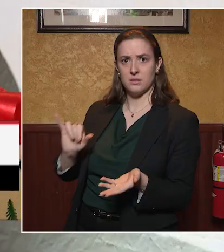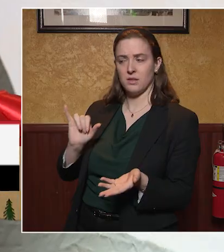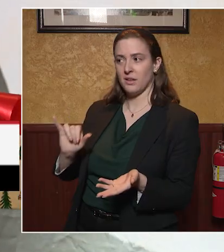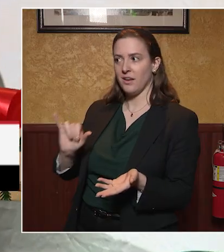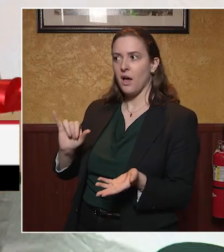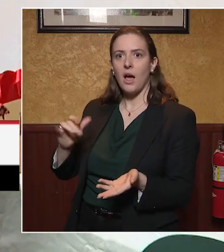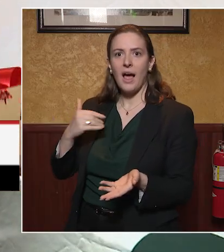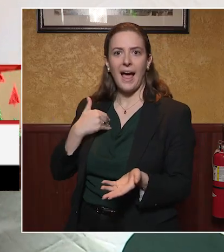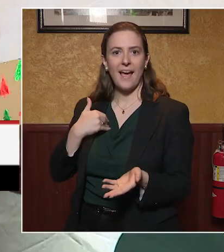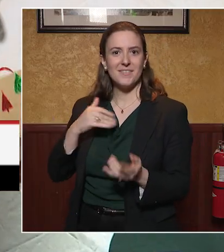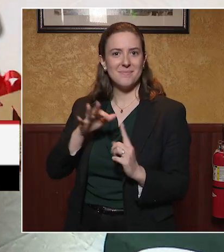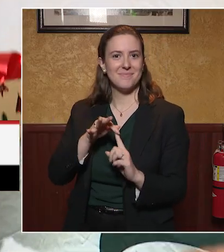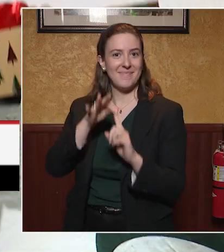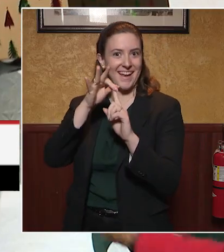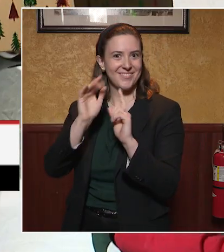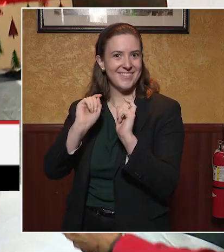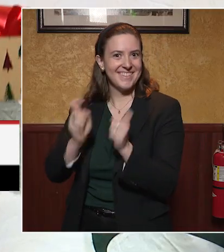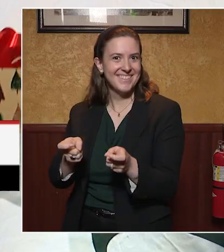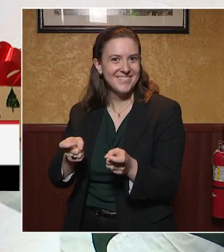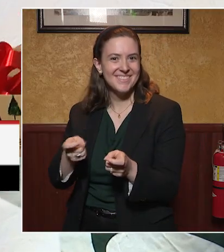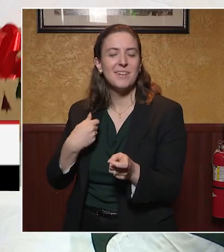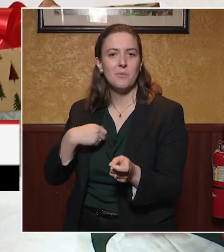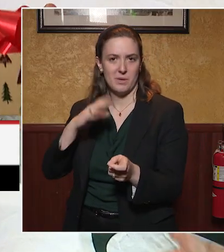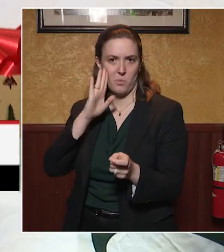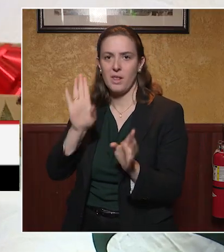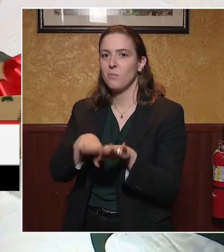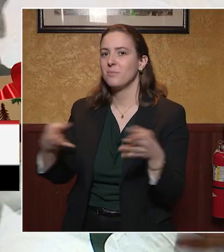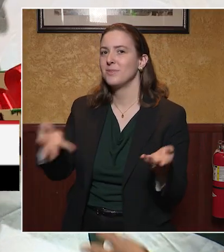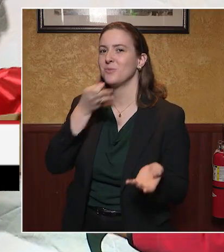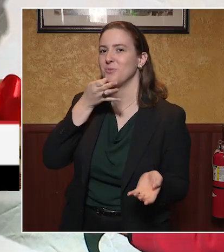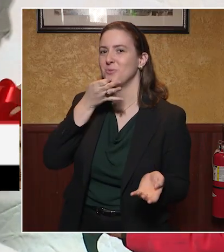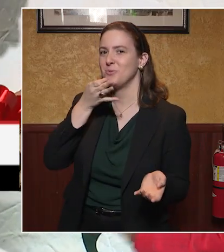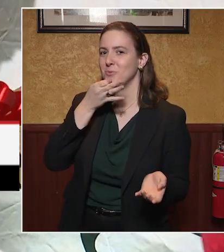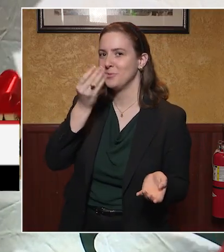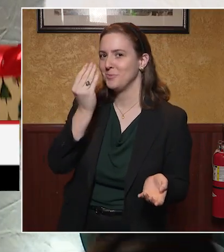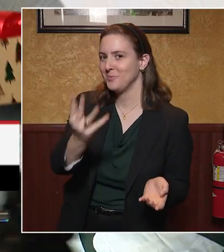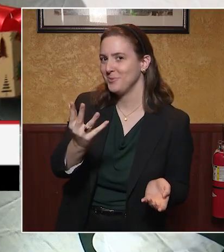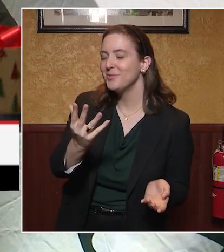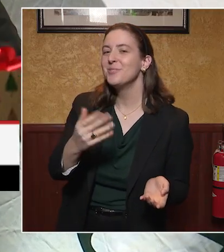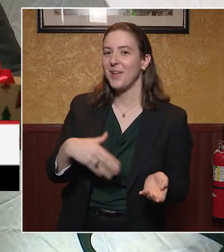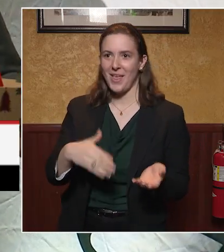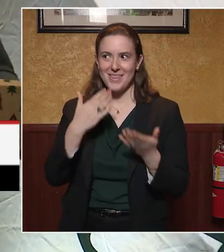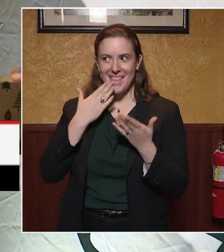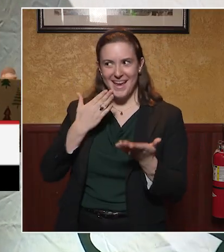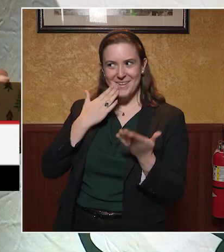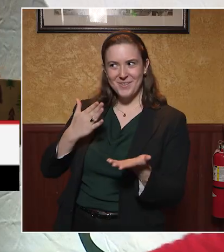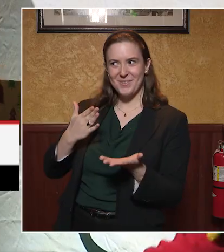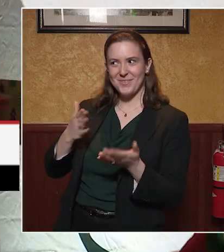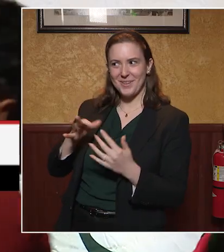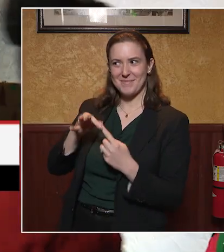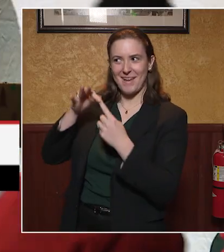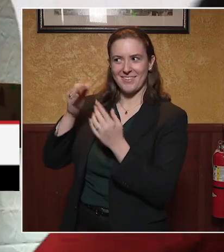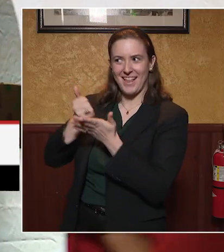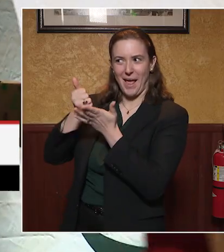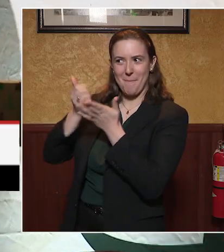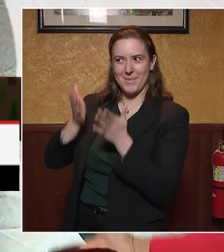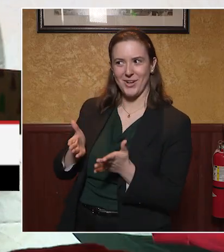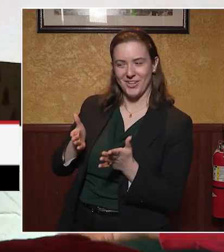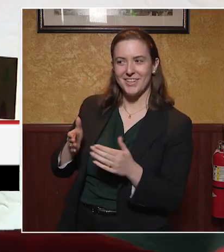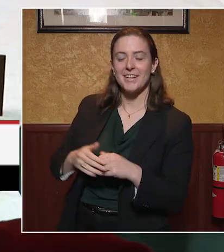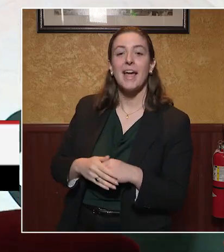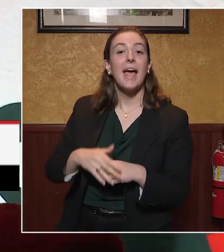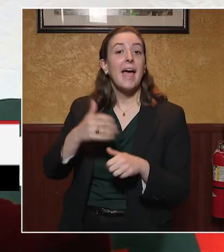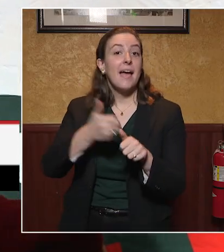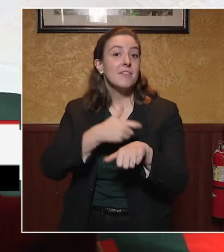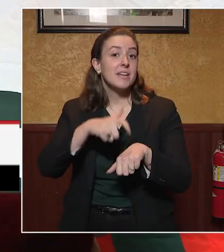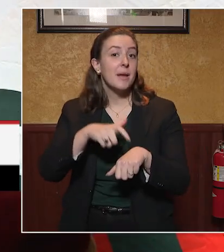very special gifts in here that we're going to reveal in just a moment. So thank you so much to our very special helper here. And I'll tell you, each time you